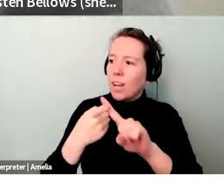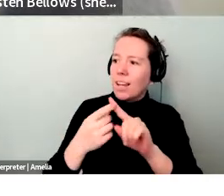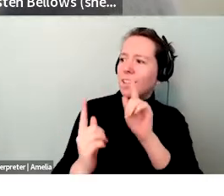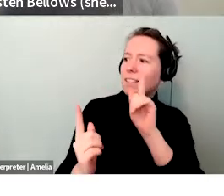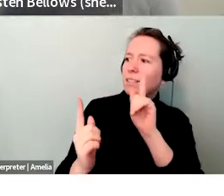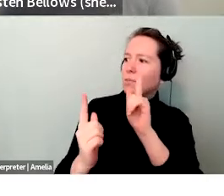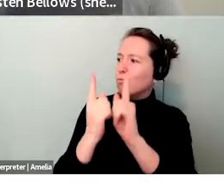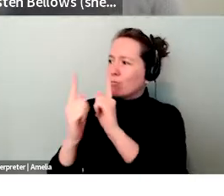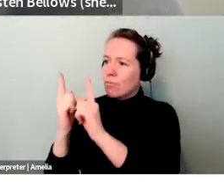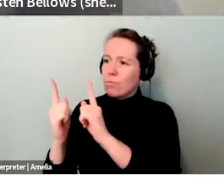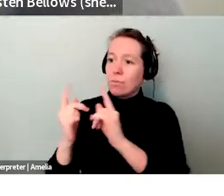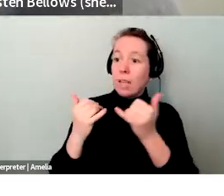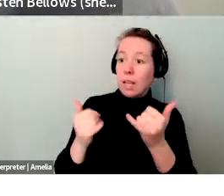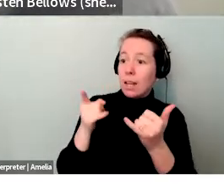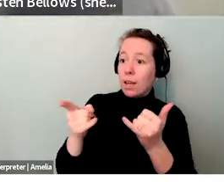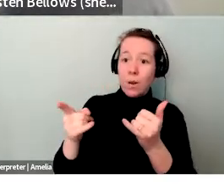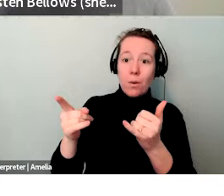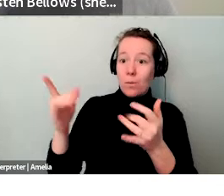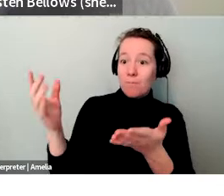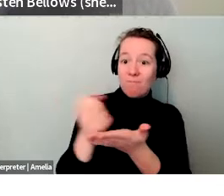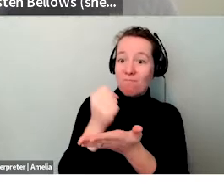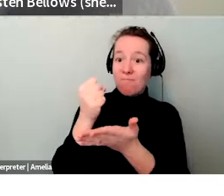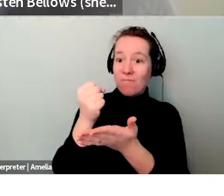people thrive after the fact. Oh, that's beautiful. Yeah.